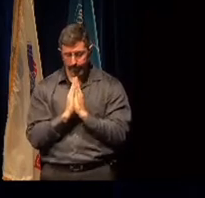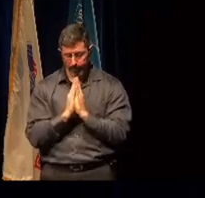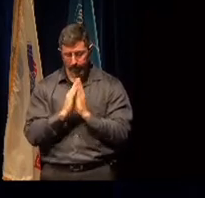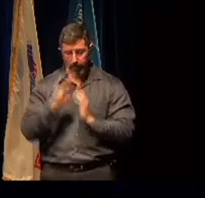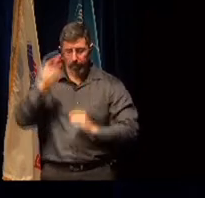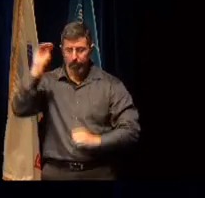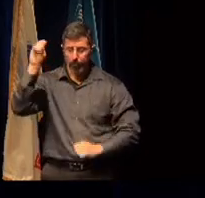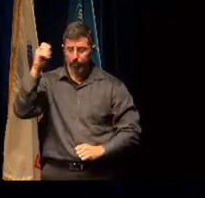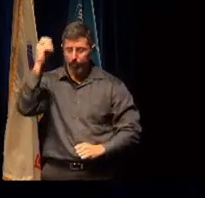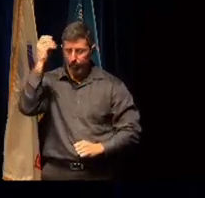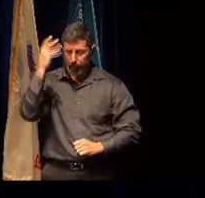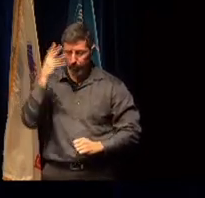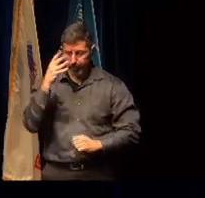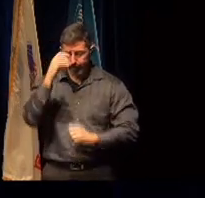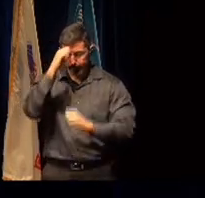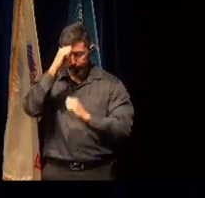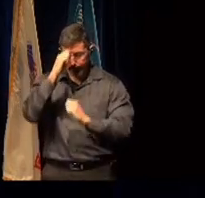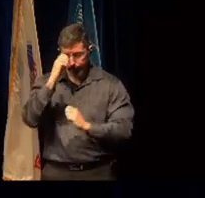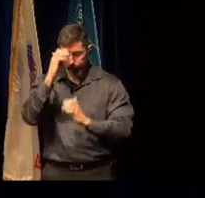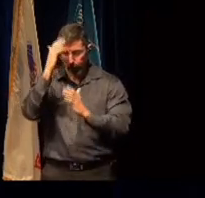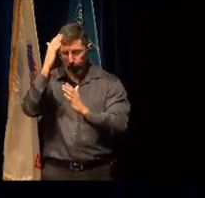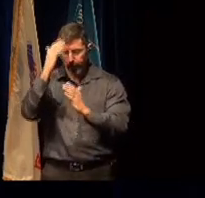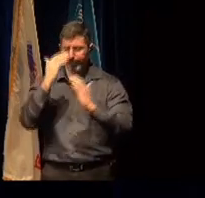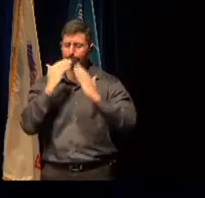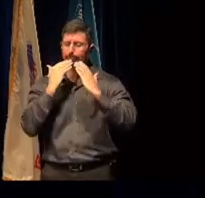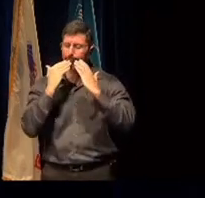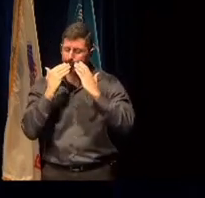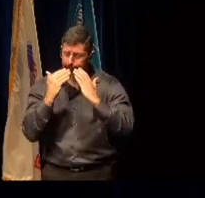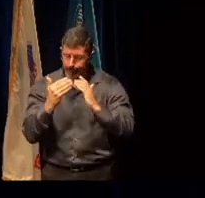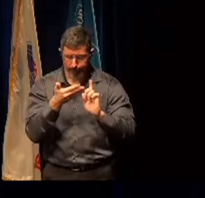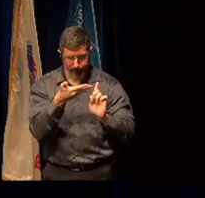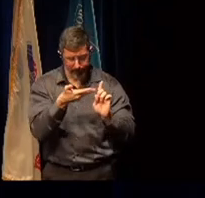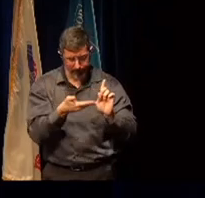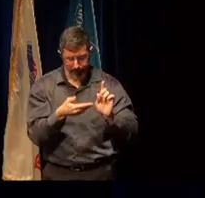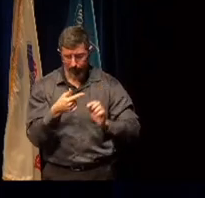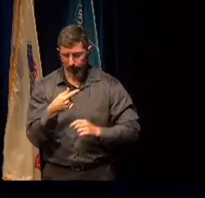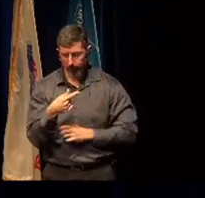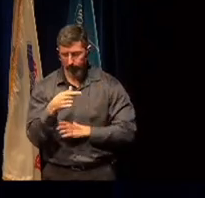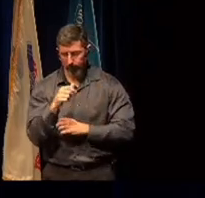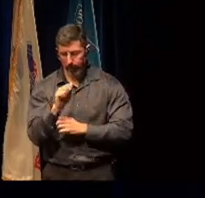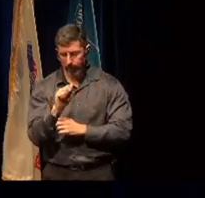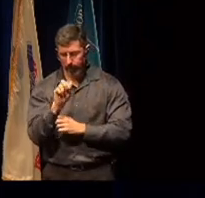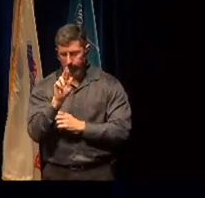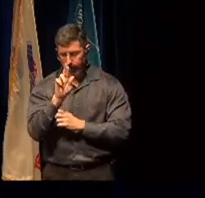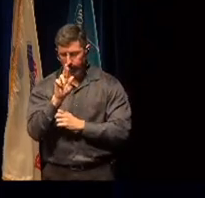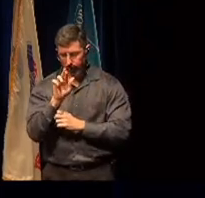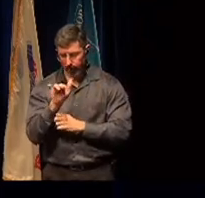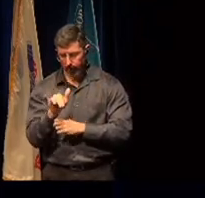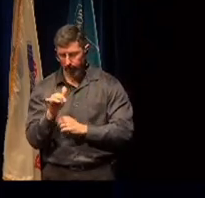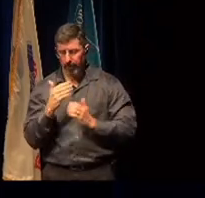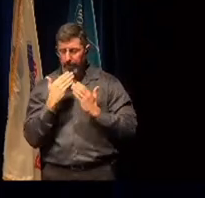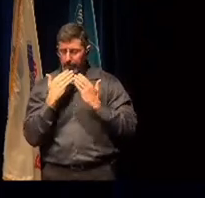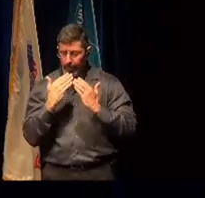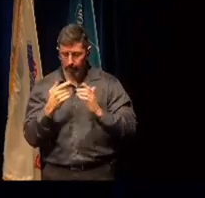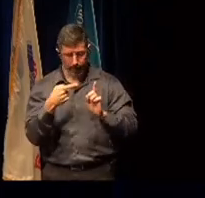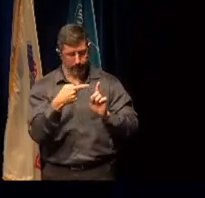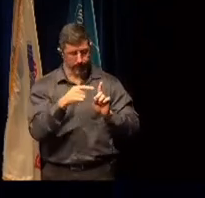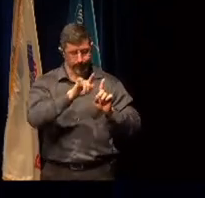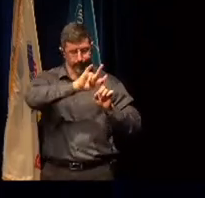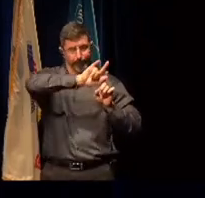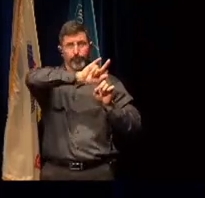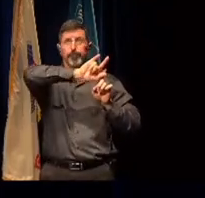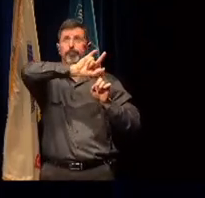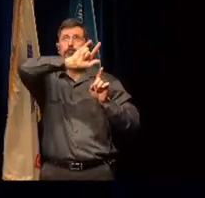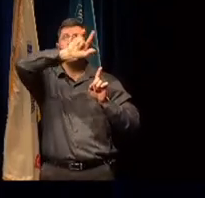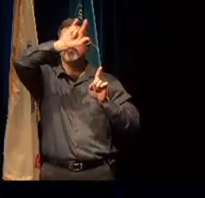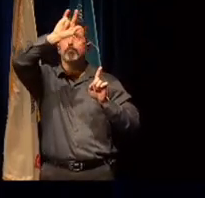Heavenly Father, I thank you for Gary. Thank you for his love for you and his testimony that has shown throughout this whole